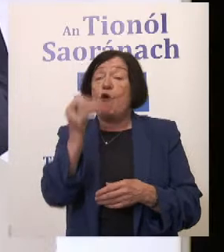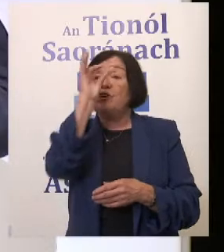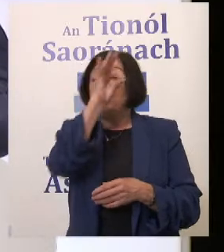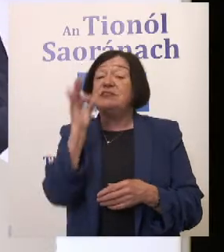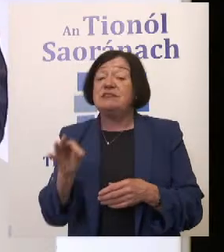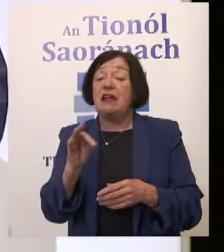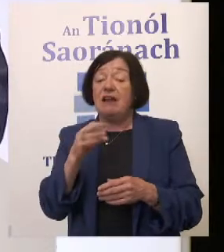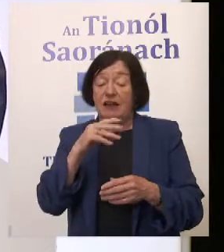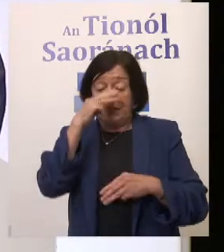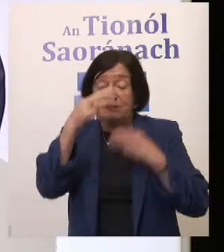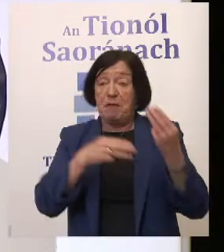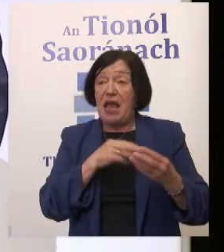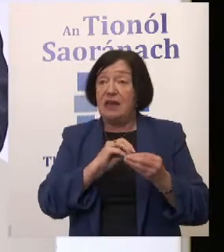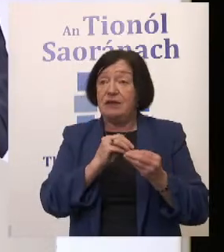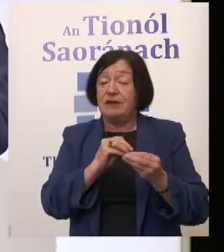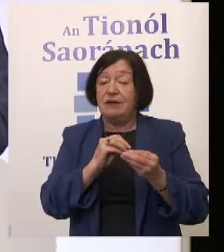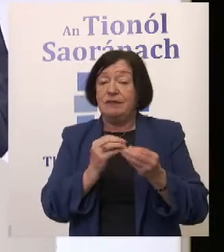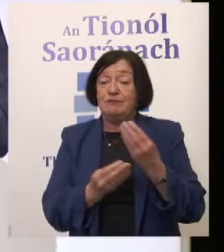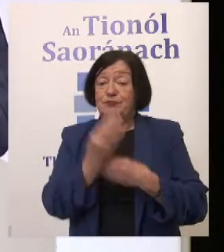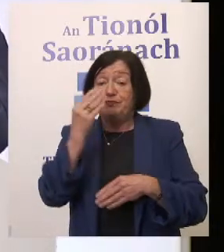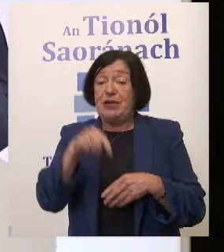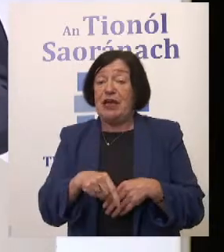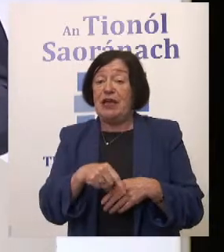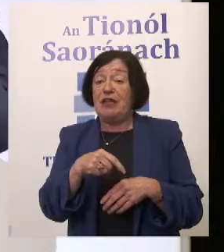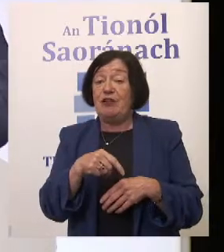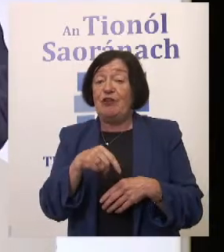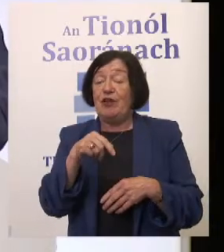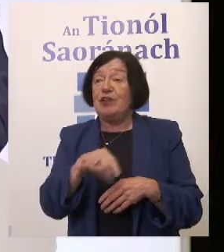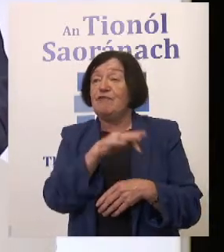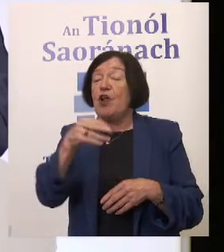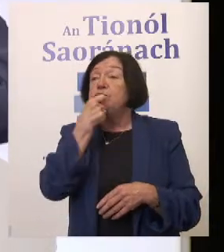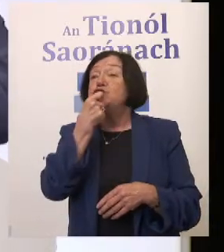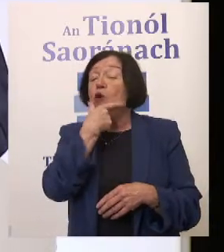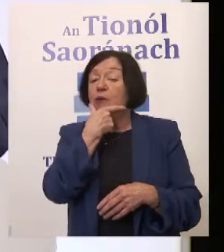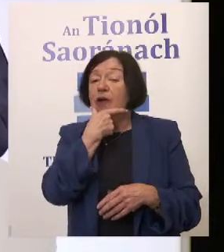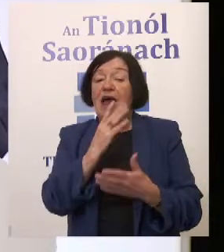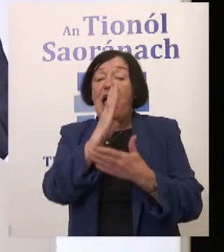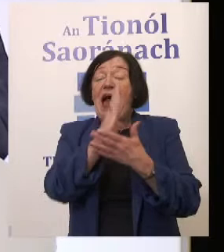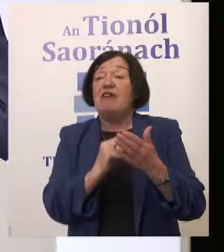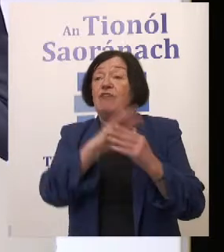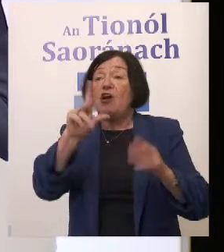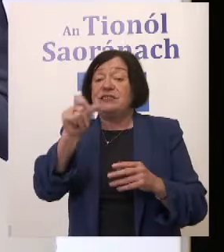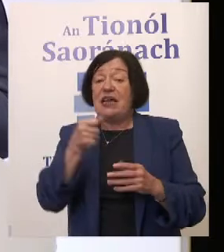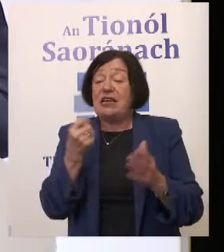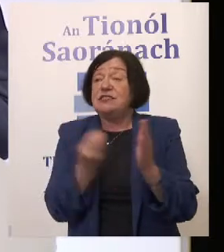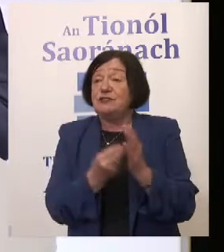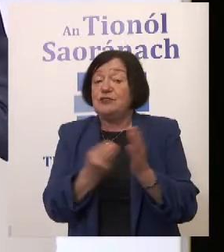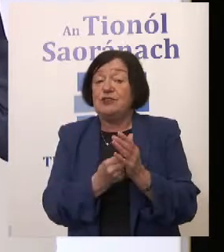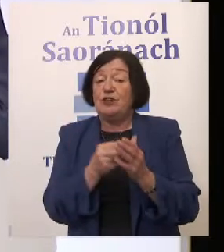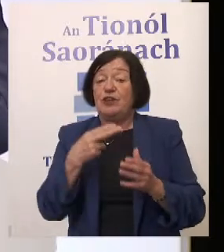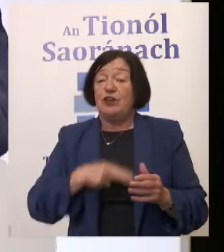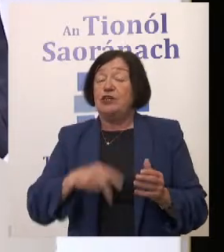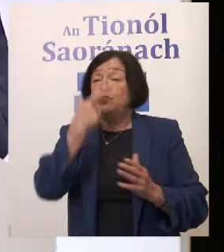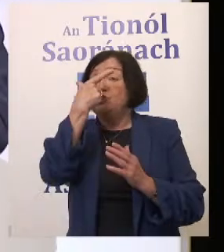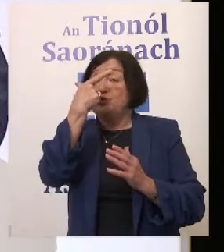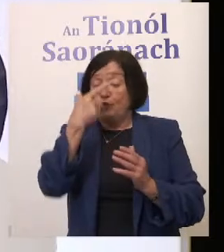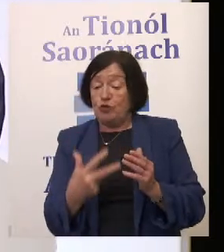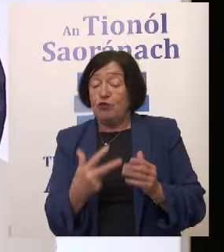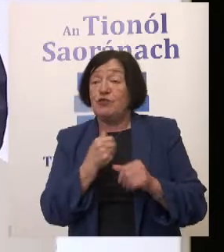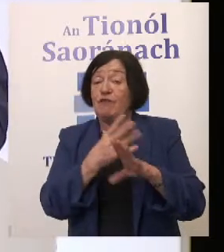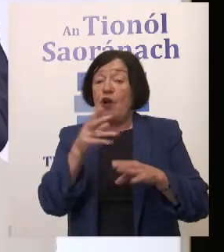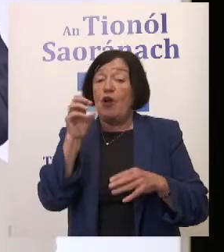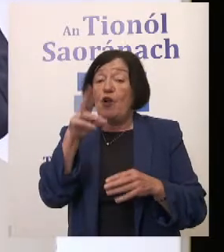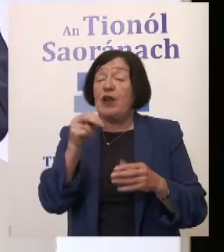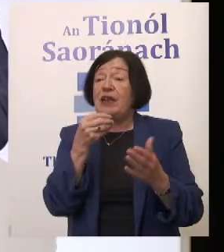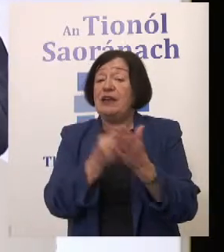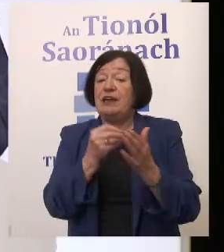the stuff that's made, produced and done is from Dublin. Half of all tax revenue, nearly 2/3 of all corporate tax